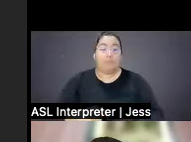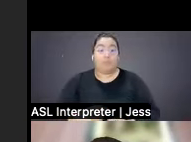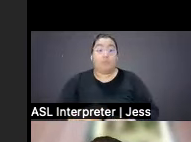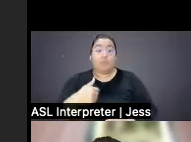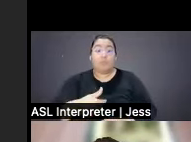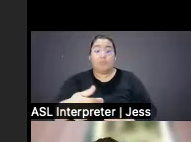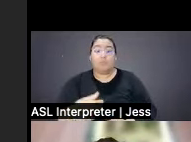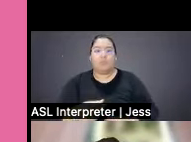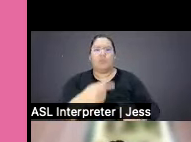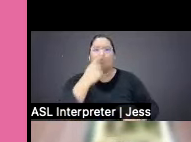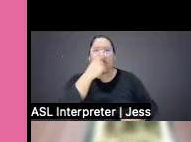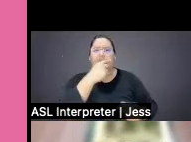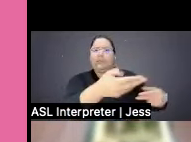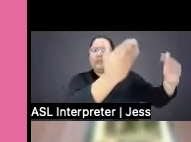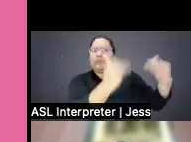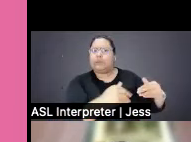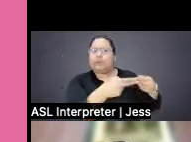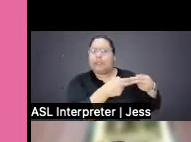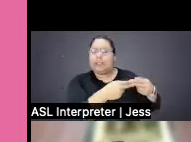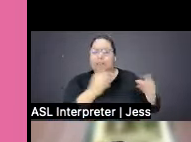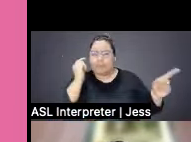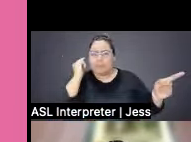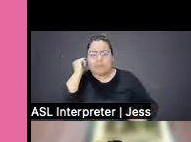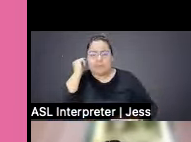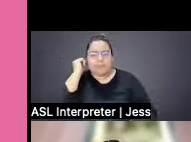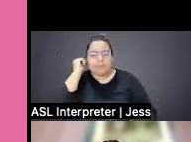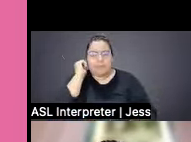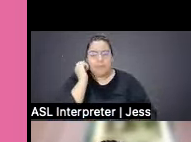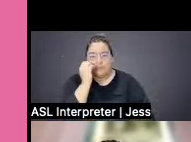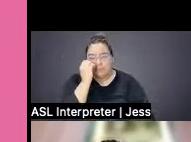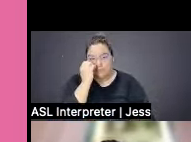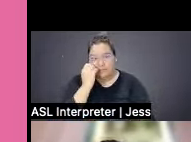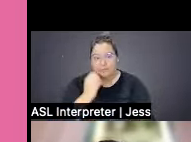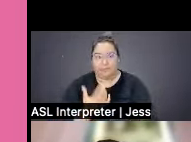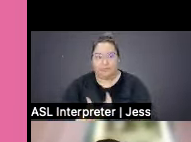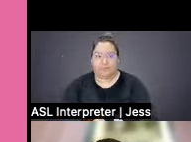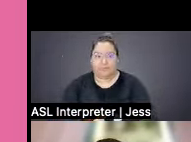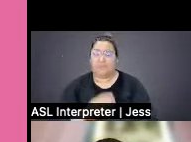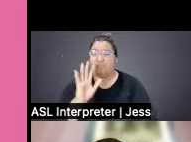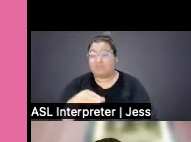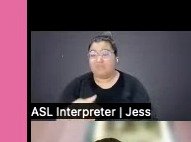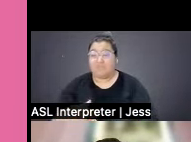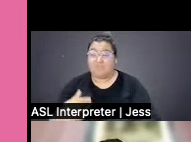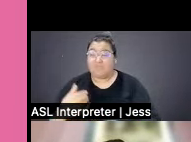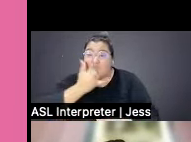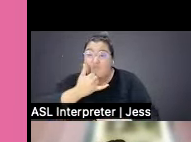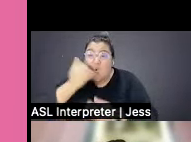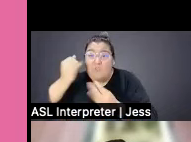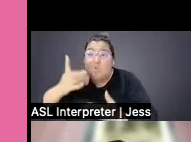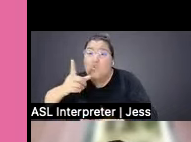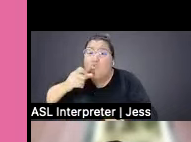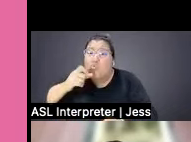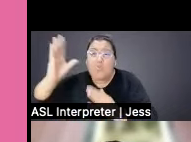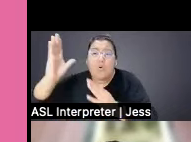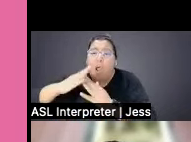move to the next slide, team, are that, police are some of the biggest spreaders of disinformation, right? And